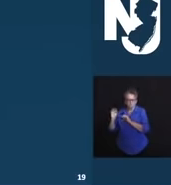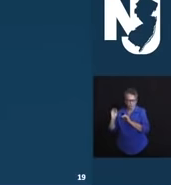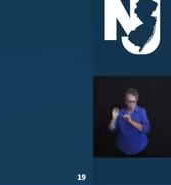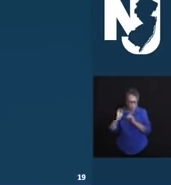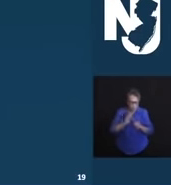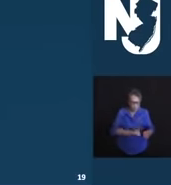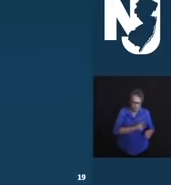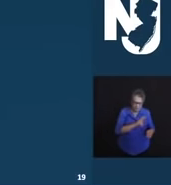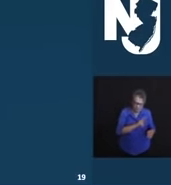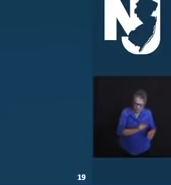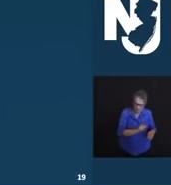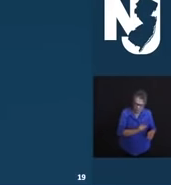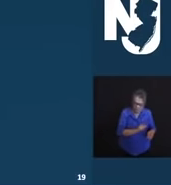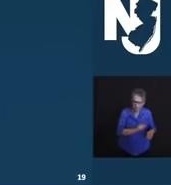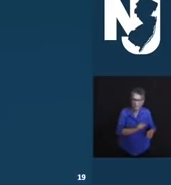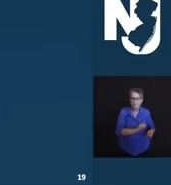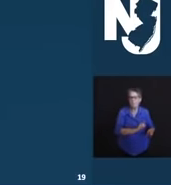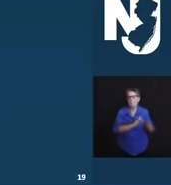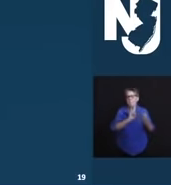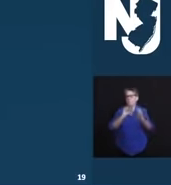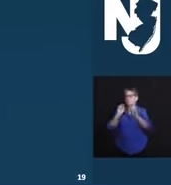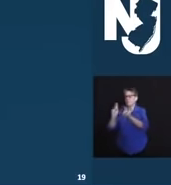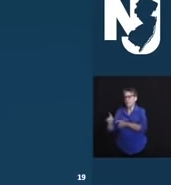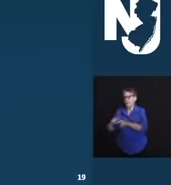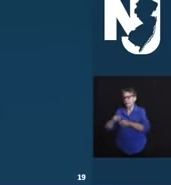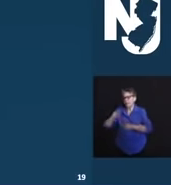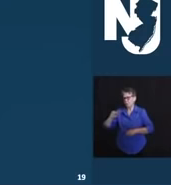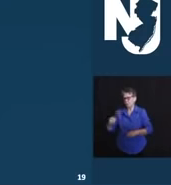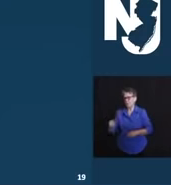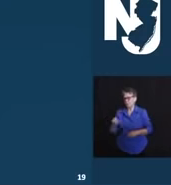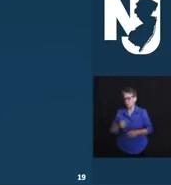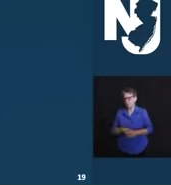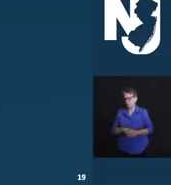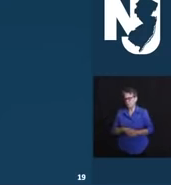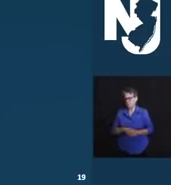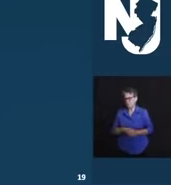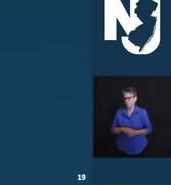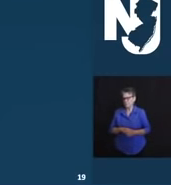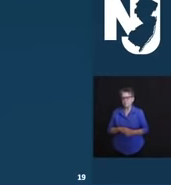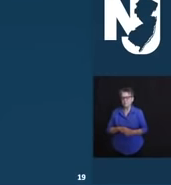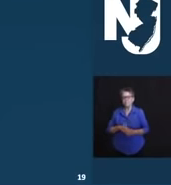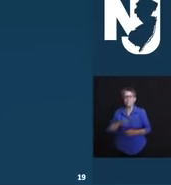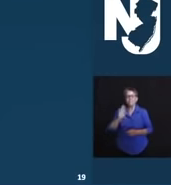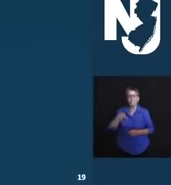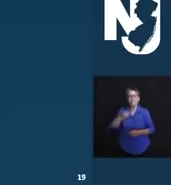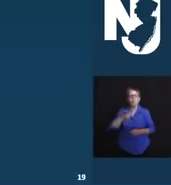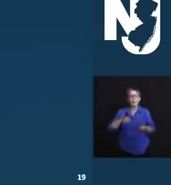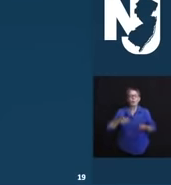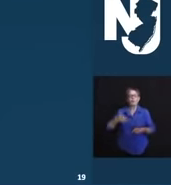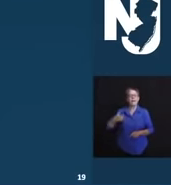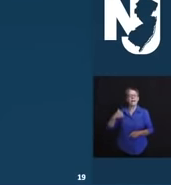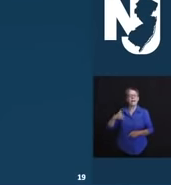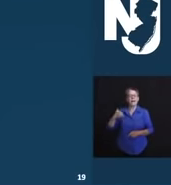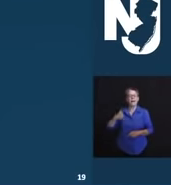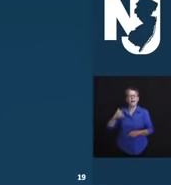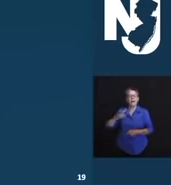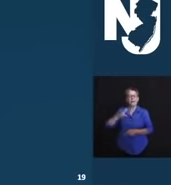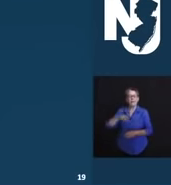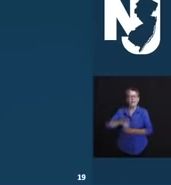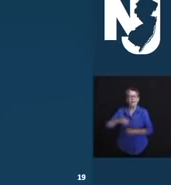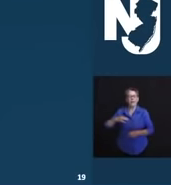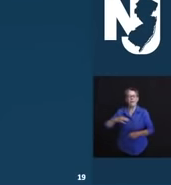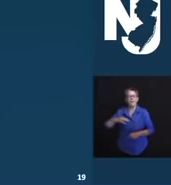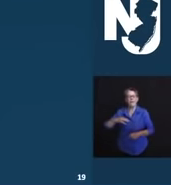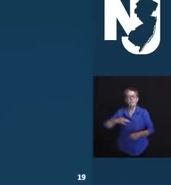trait. As a child, he was one of the first volunteers for a new 4-H program looking for fosters for a puppy to be trained as